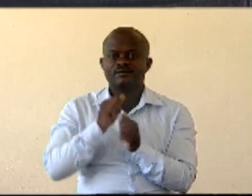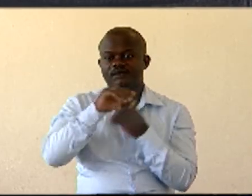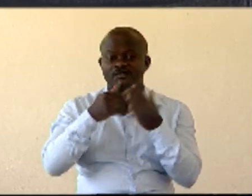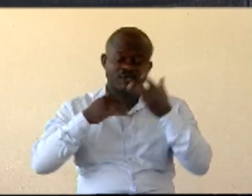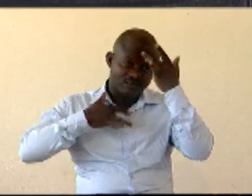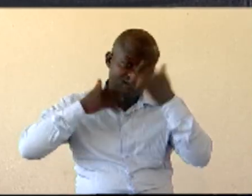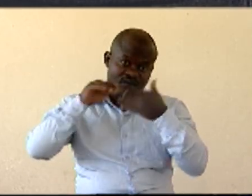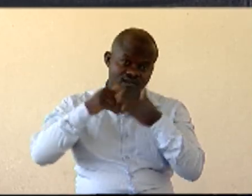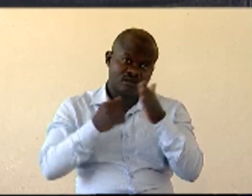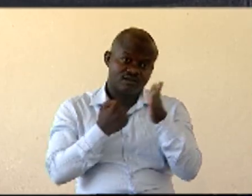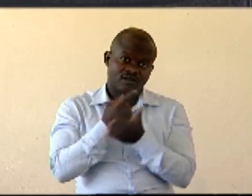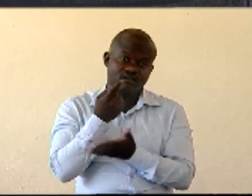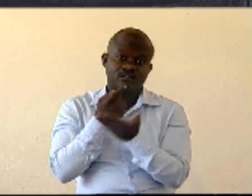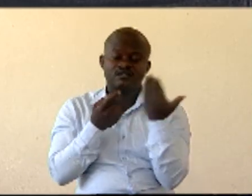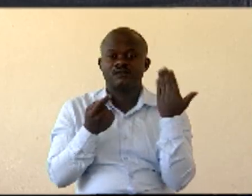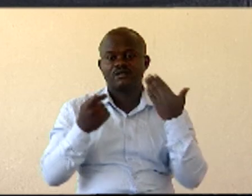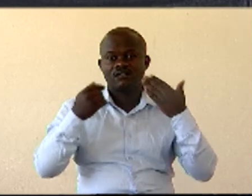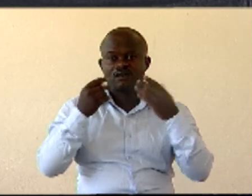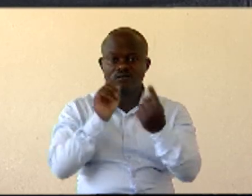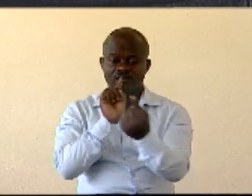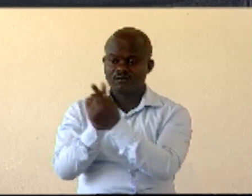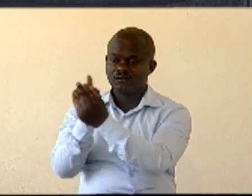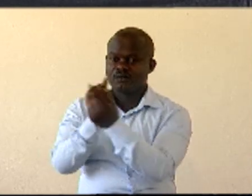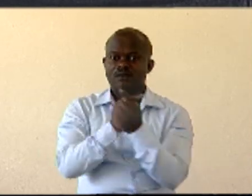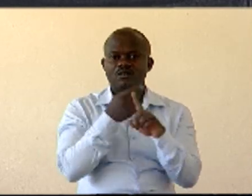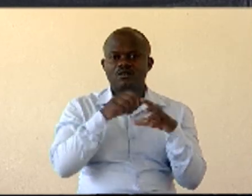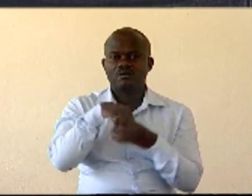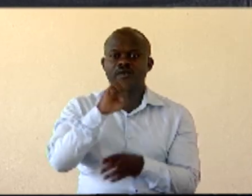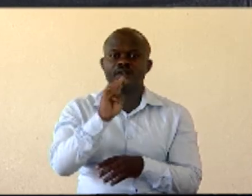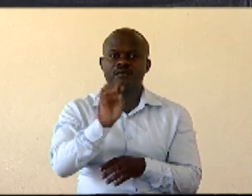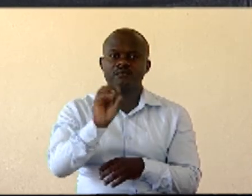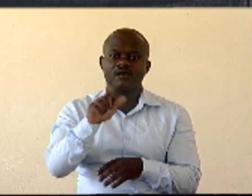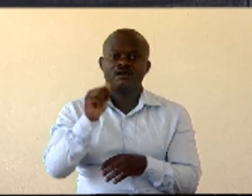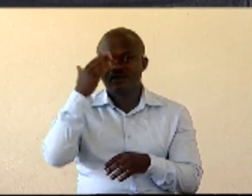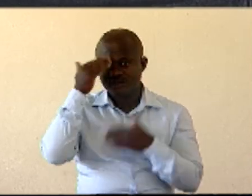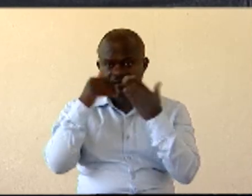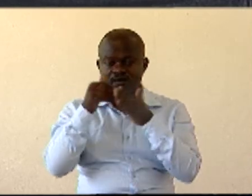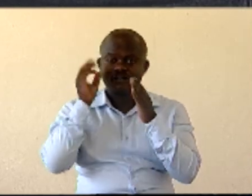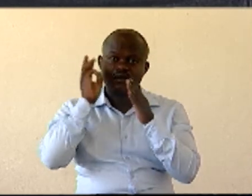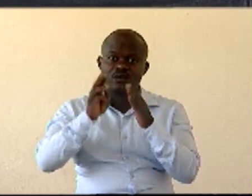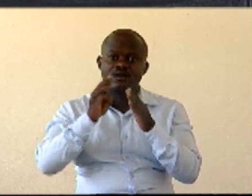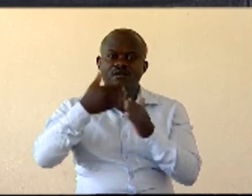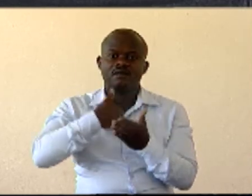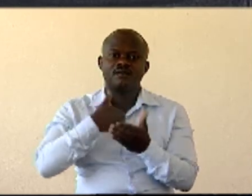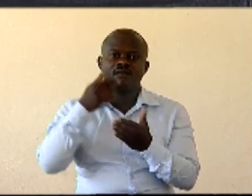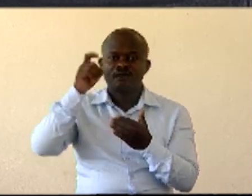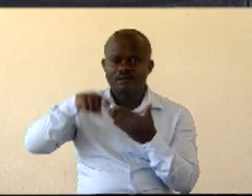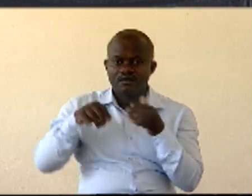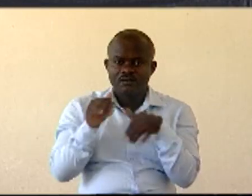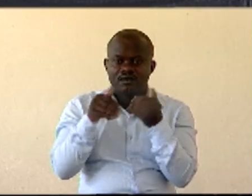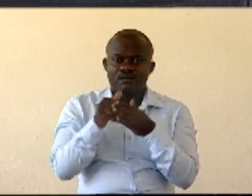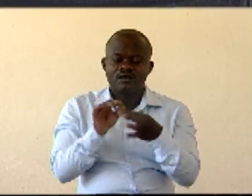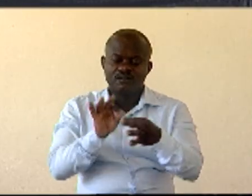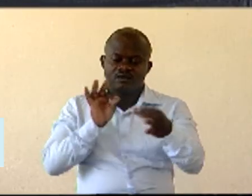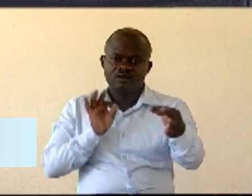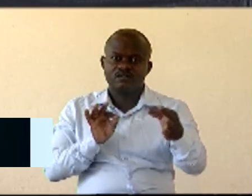that is caused by physical contact, we talk about Ebola. That's why you have to try to distance yourself